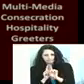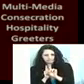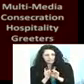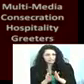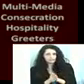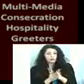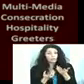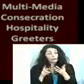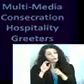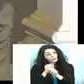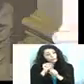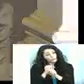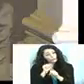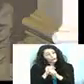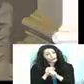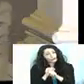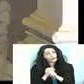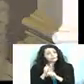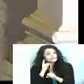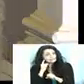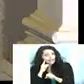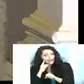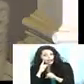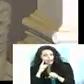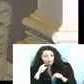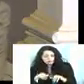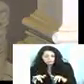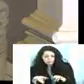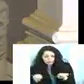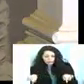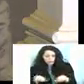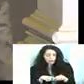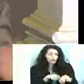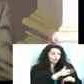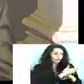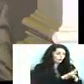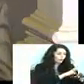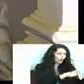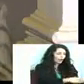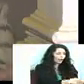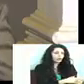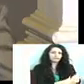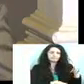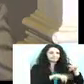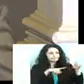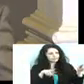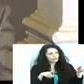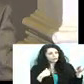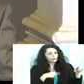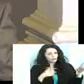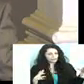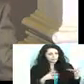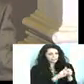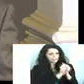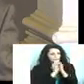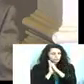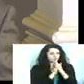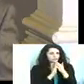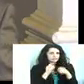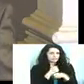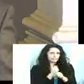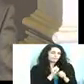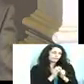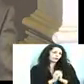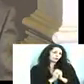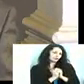perhaps you want to work on the soundboard or in the choir, multimedia, all the ways in which we come together as a community and make worship happen.